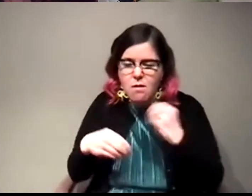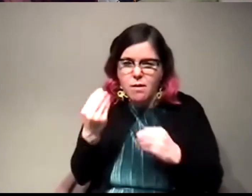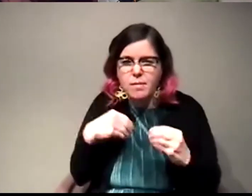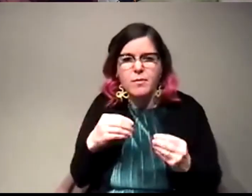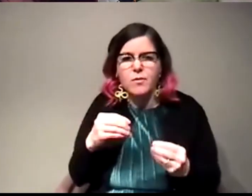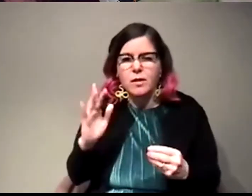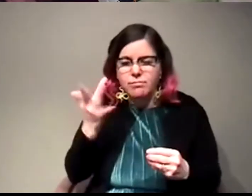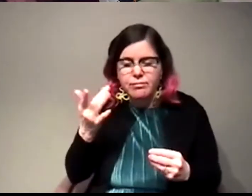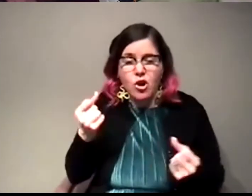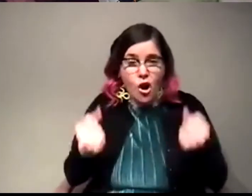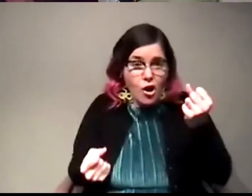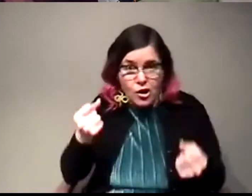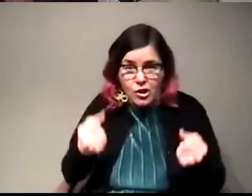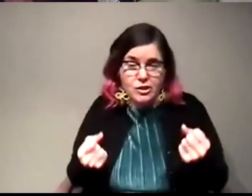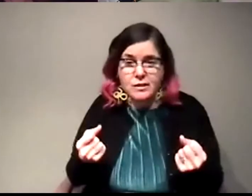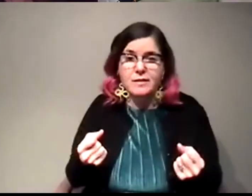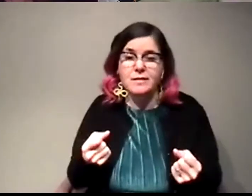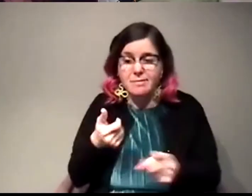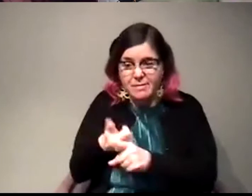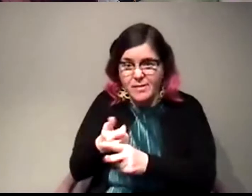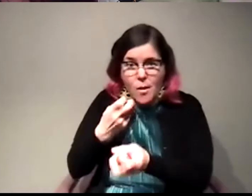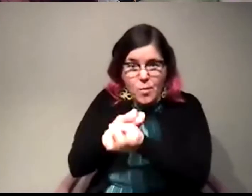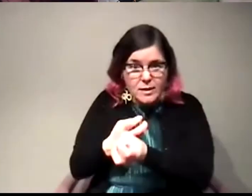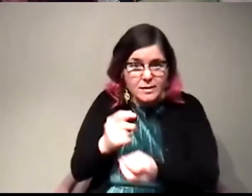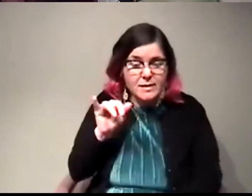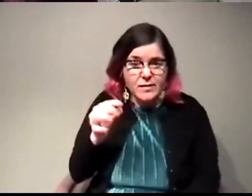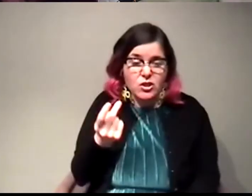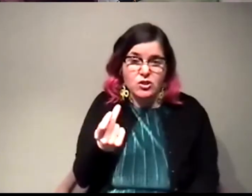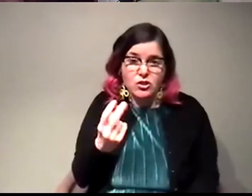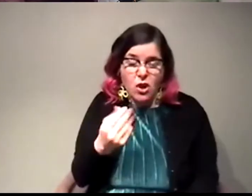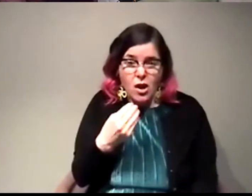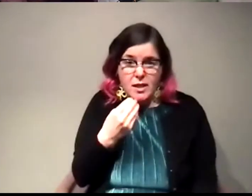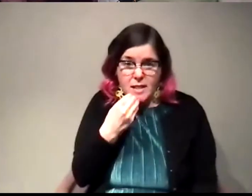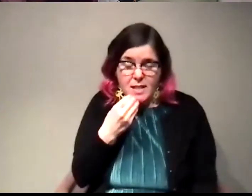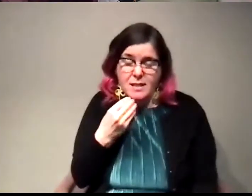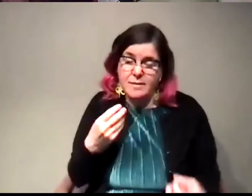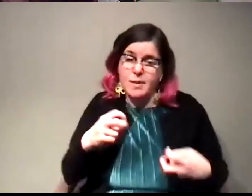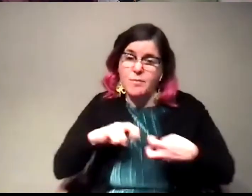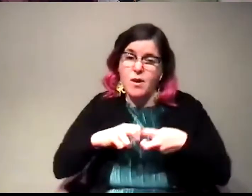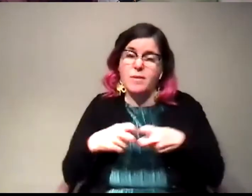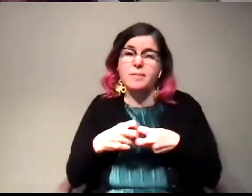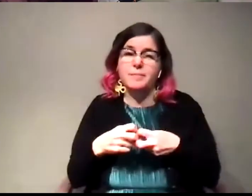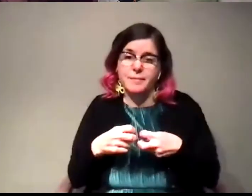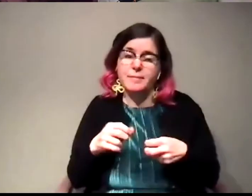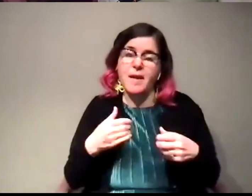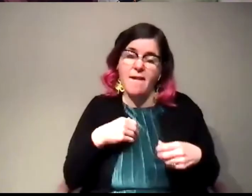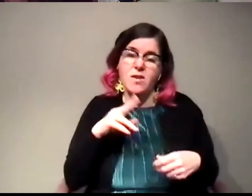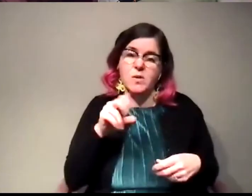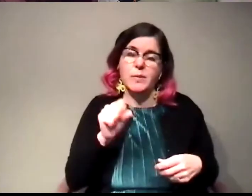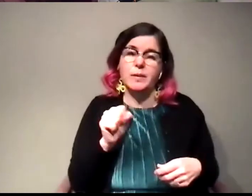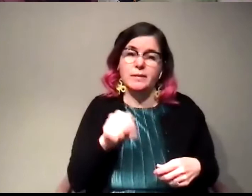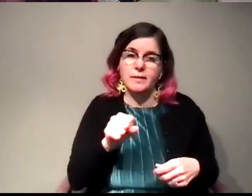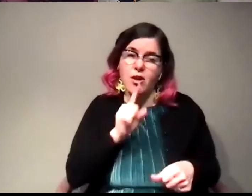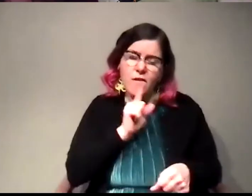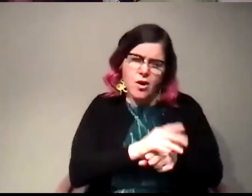vehicle traffic. They're poisonous, and dogs, if they, you know, get their mouths on them, it can be a big problem. So yes, there are cane toads in the US, confirmed in Hawaii,